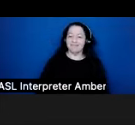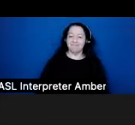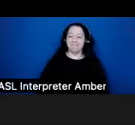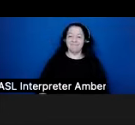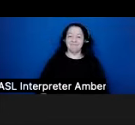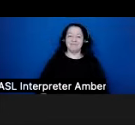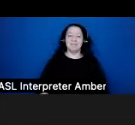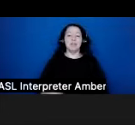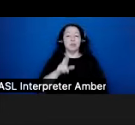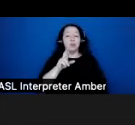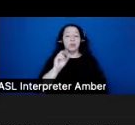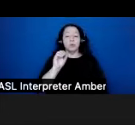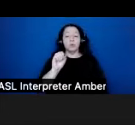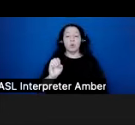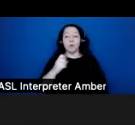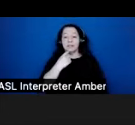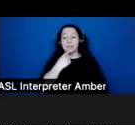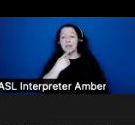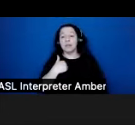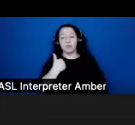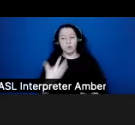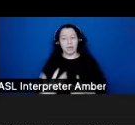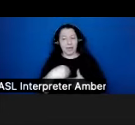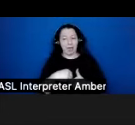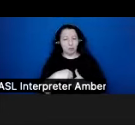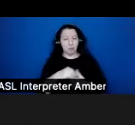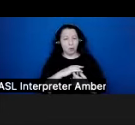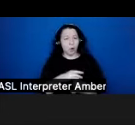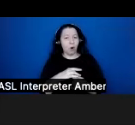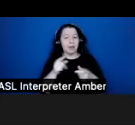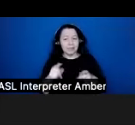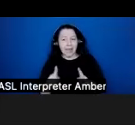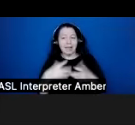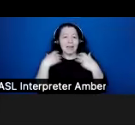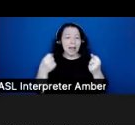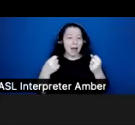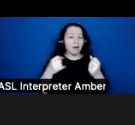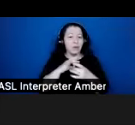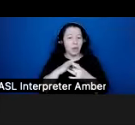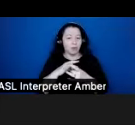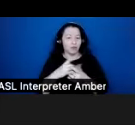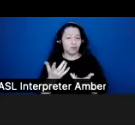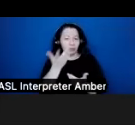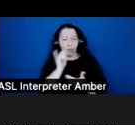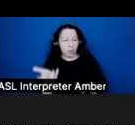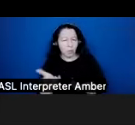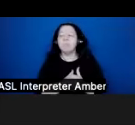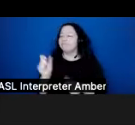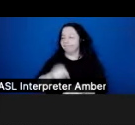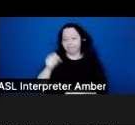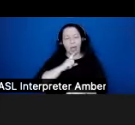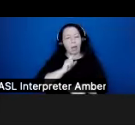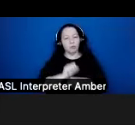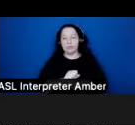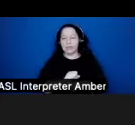And Rose is saying youth engagement about consent and healthy relationships. Yeah, absolutely. That's so important, right? Our work with